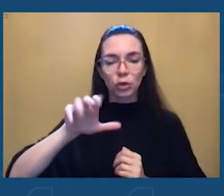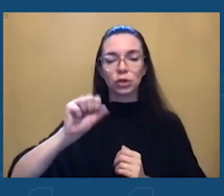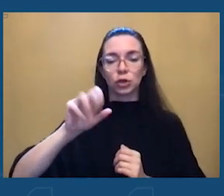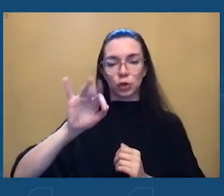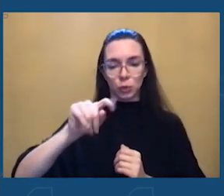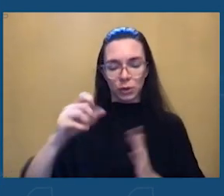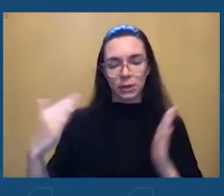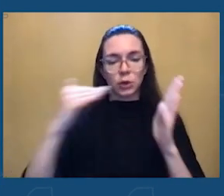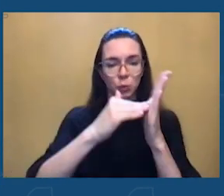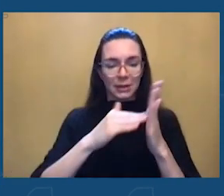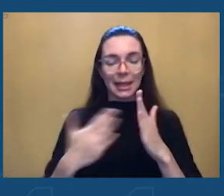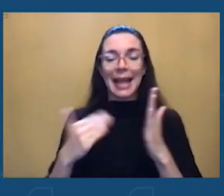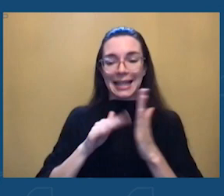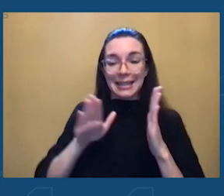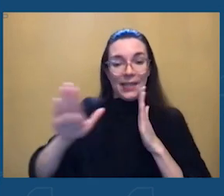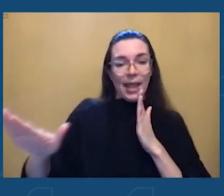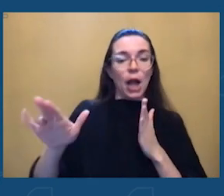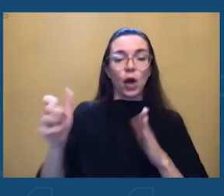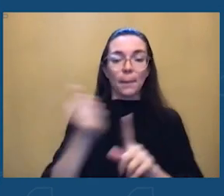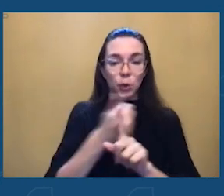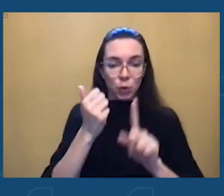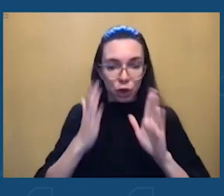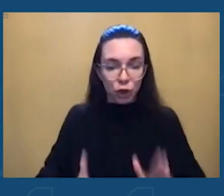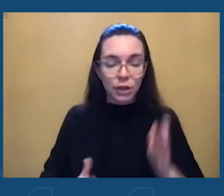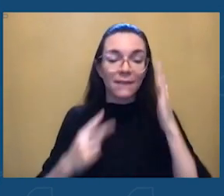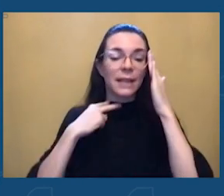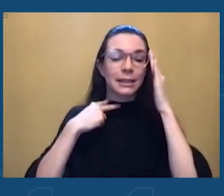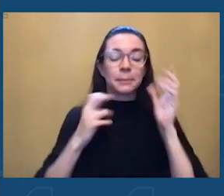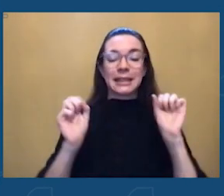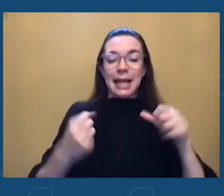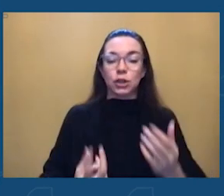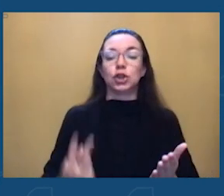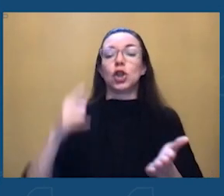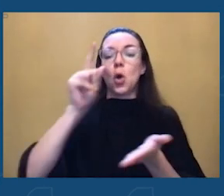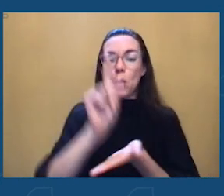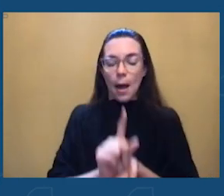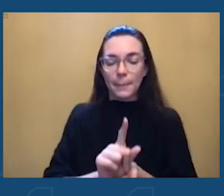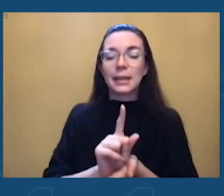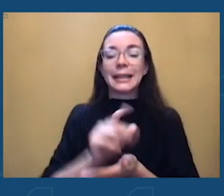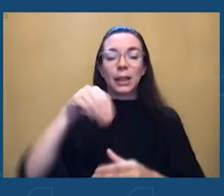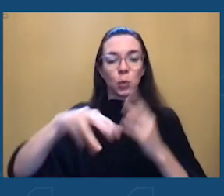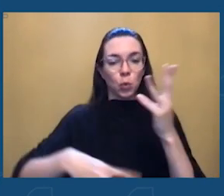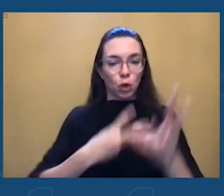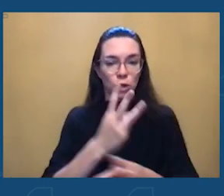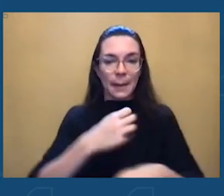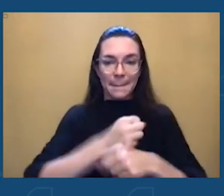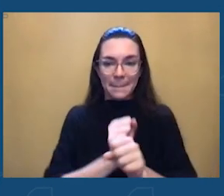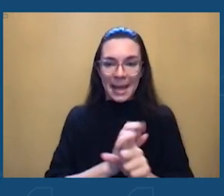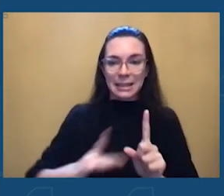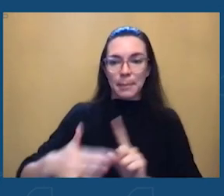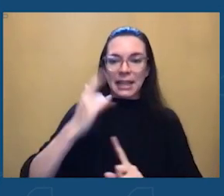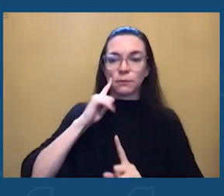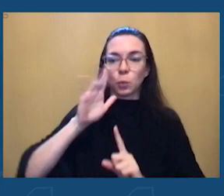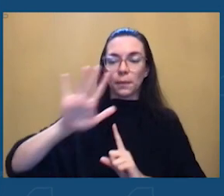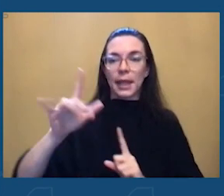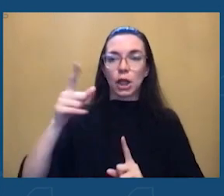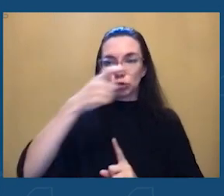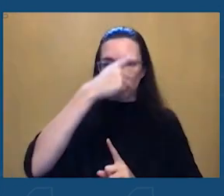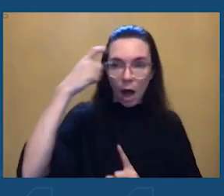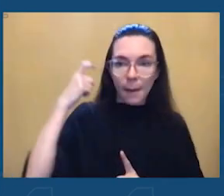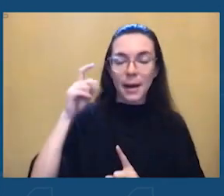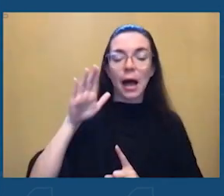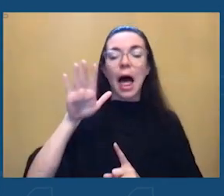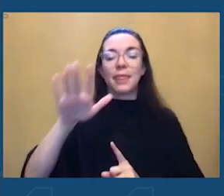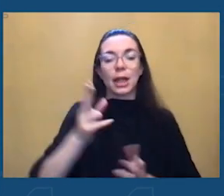in New York will be able to show up fully in a world that makes space for their trauma and their truth. It took me